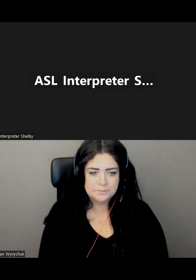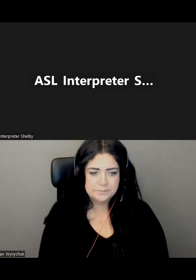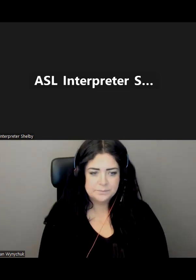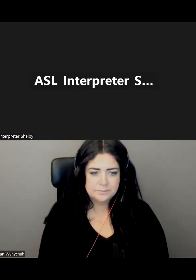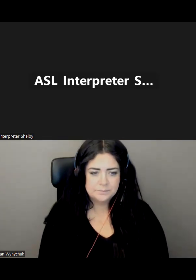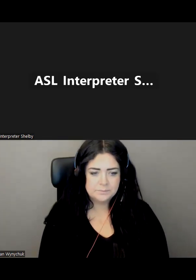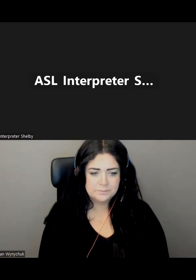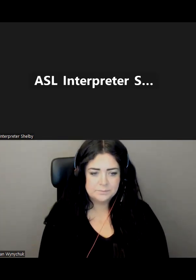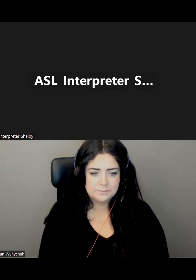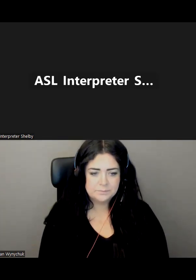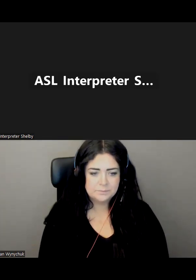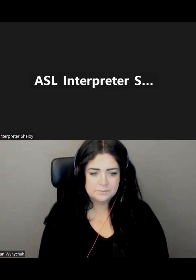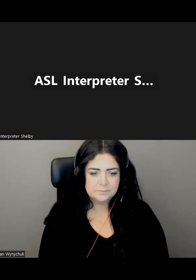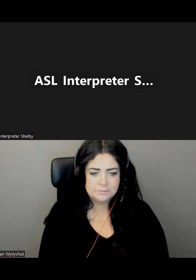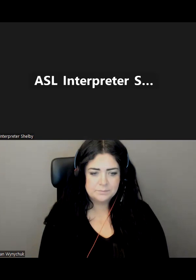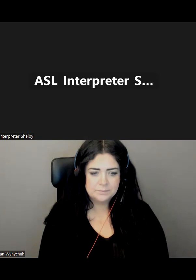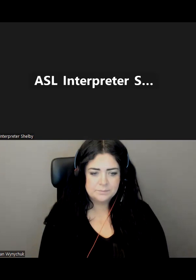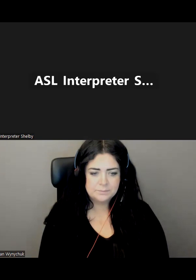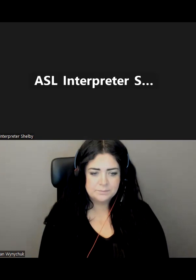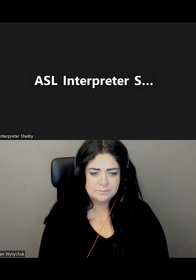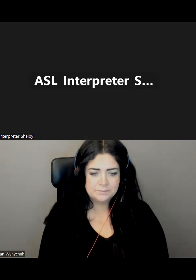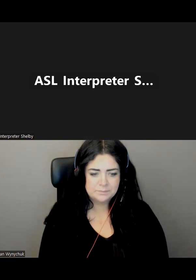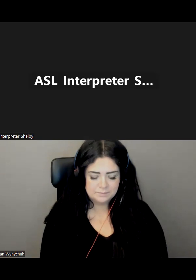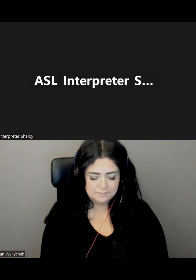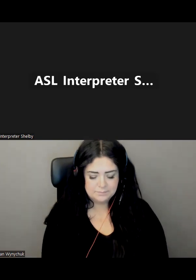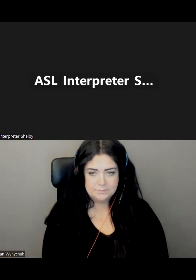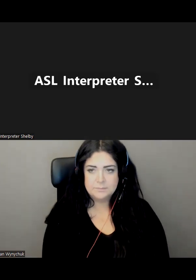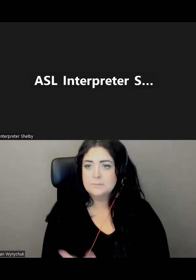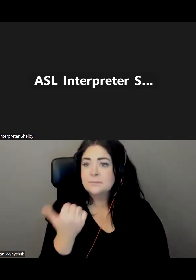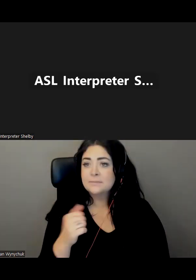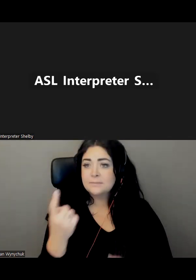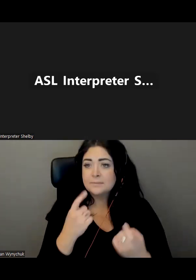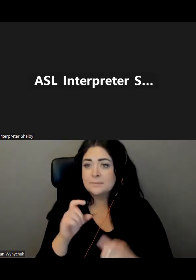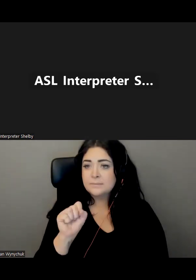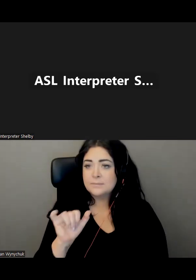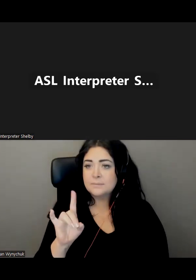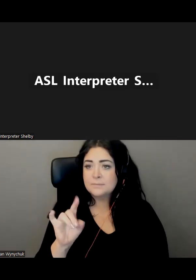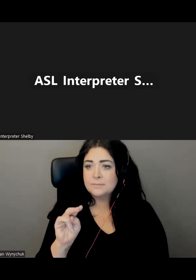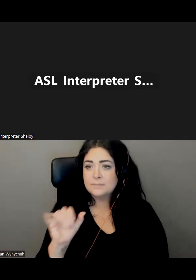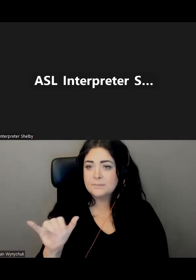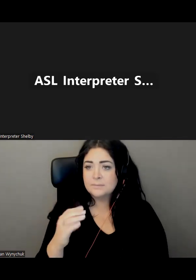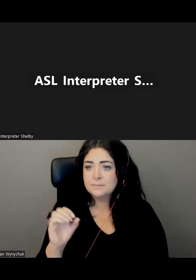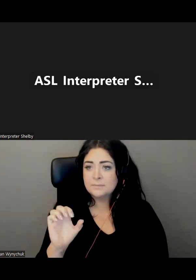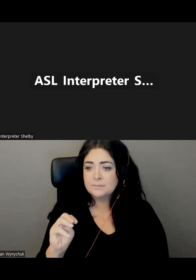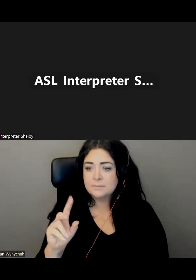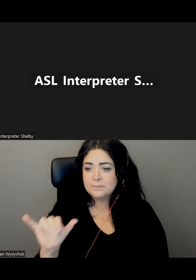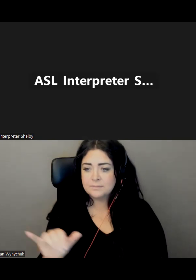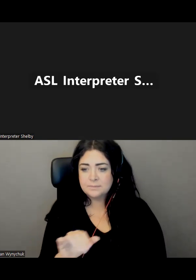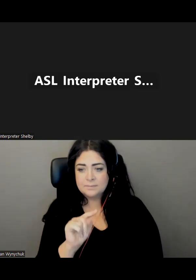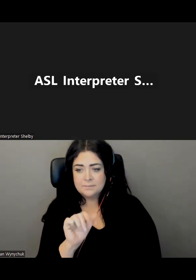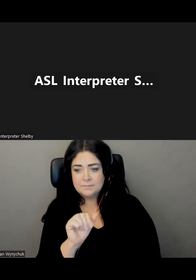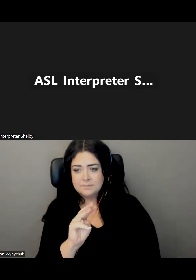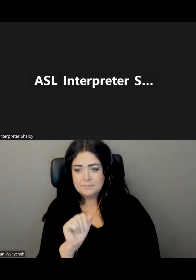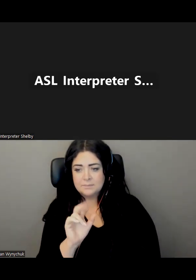Okay. Does anybody have any questions for Sydney or Emily? I do. Thank you both, first of all,